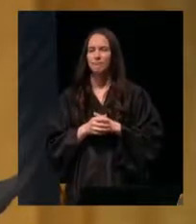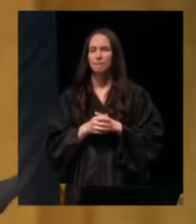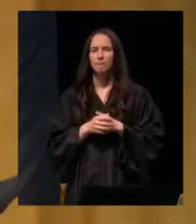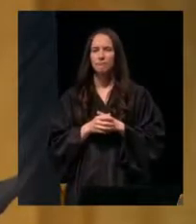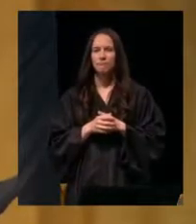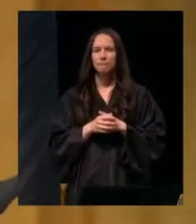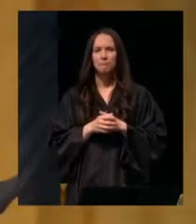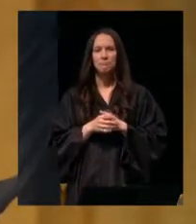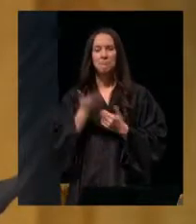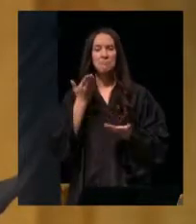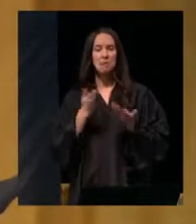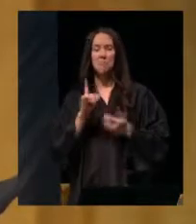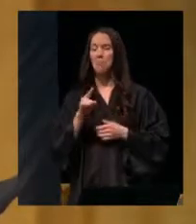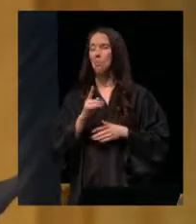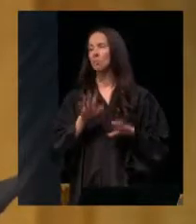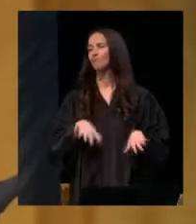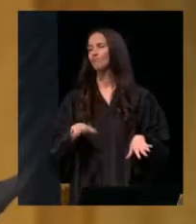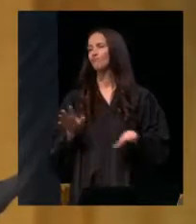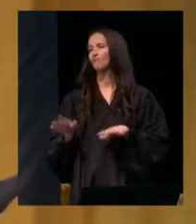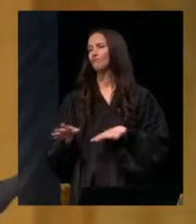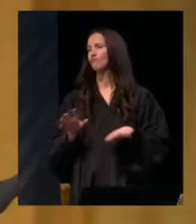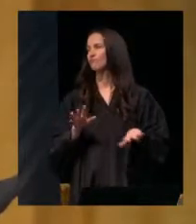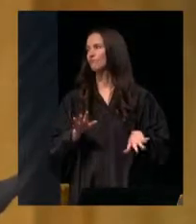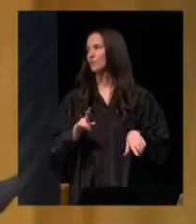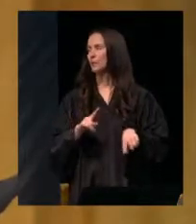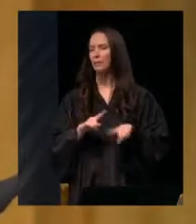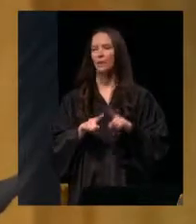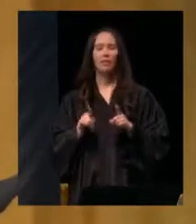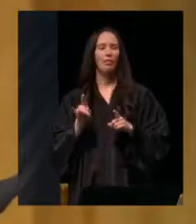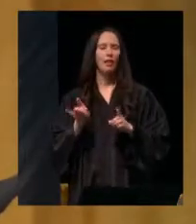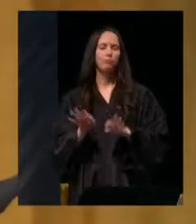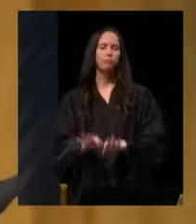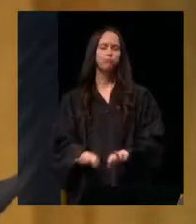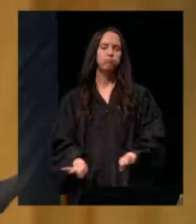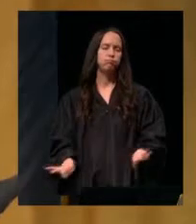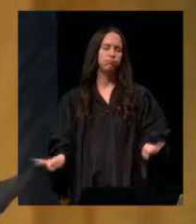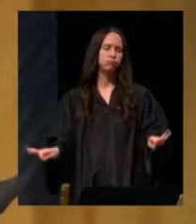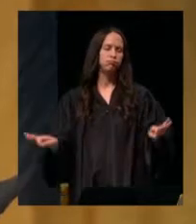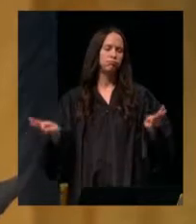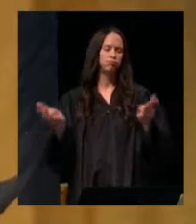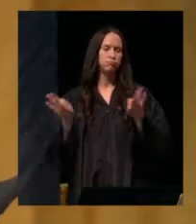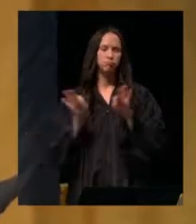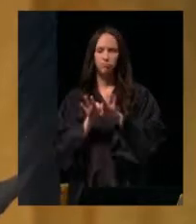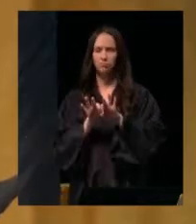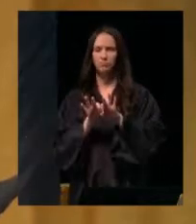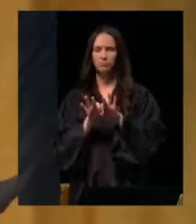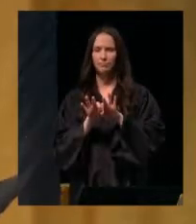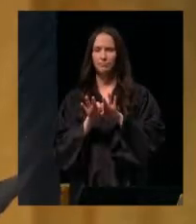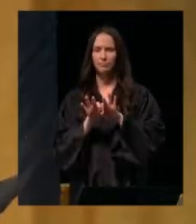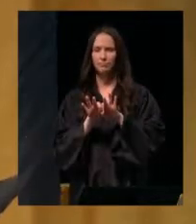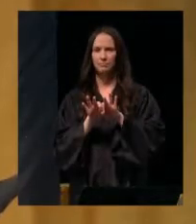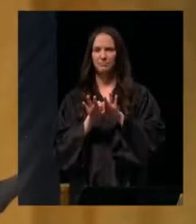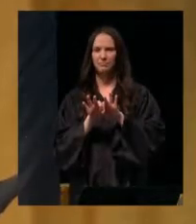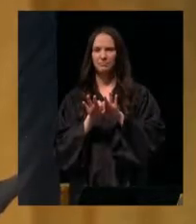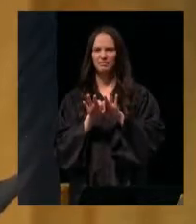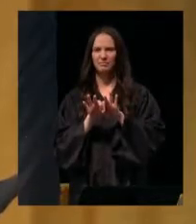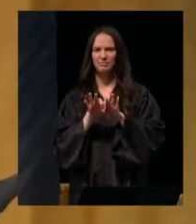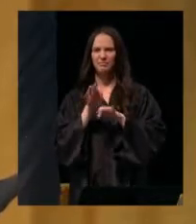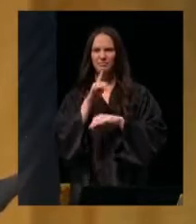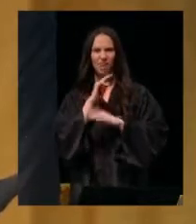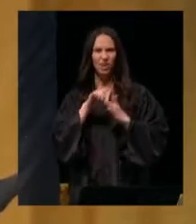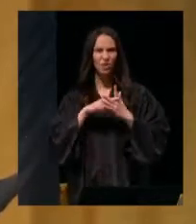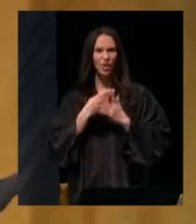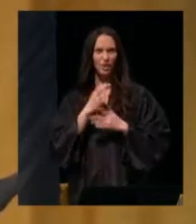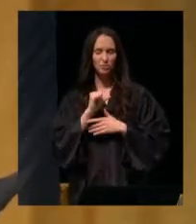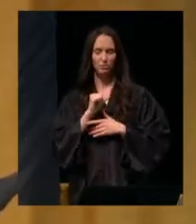just relaxing, but that too is so, so important because I forgot what me time was after starting